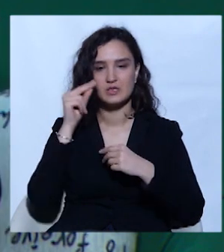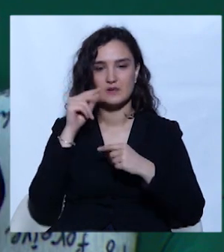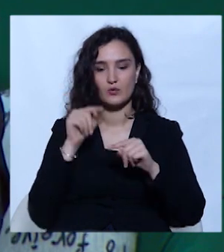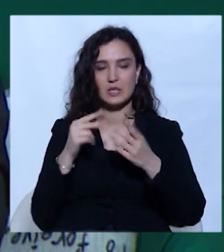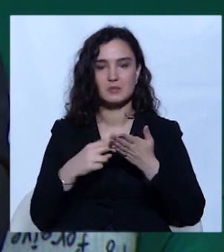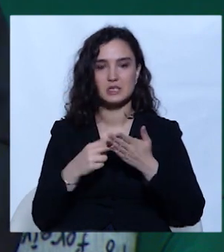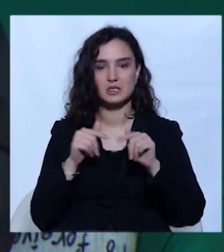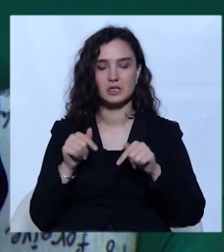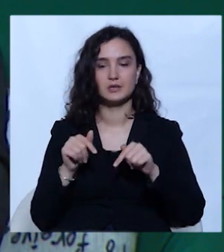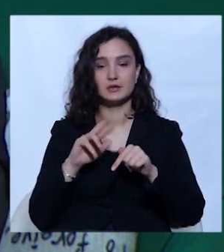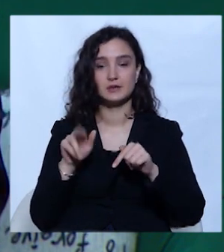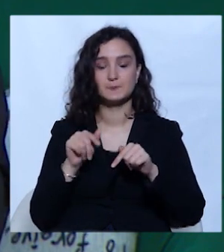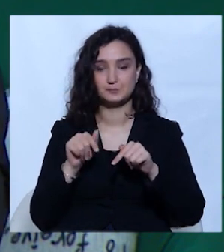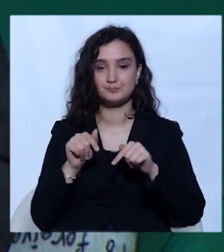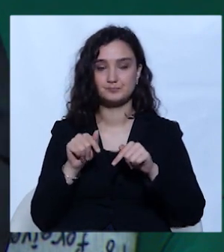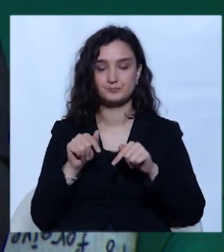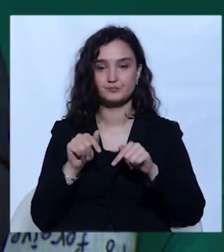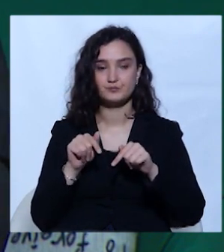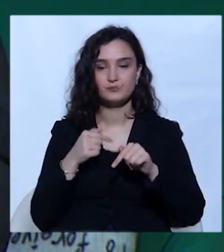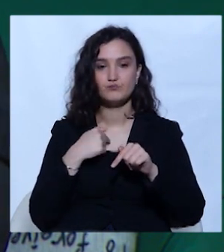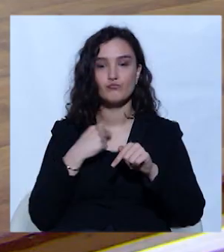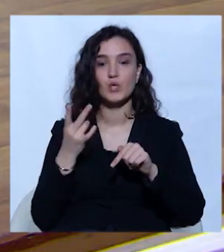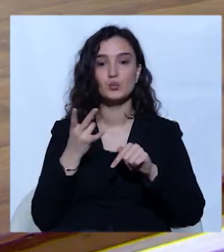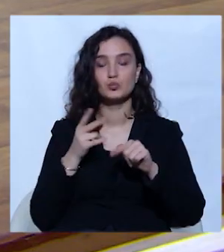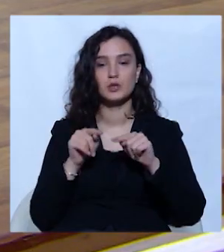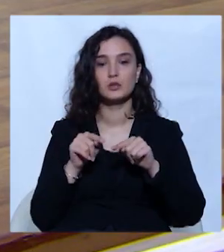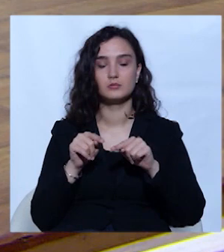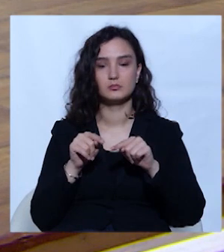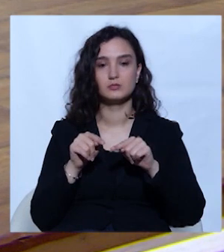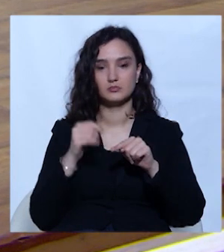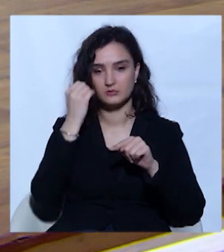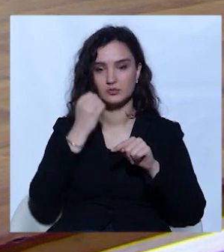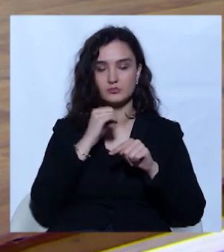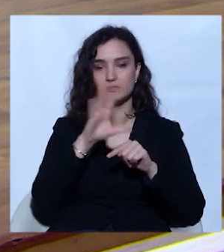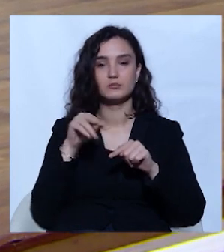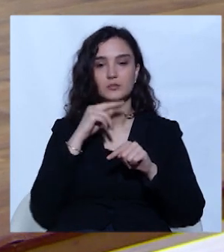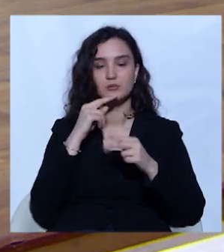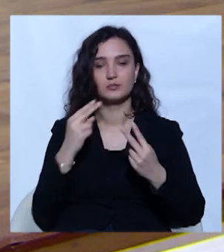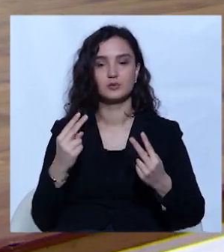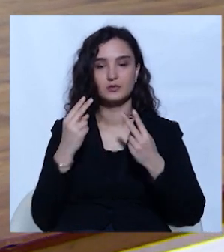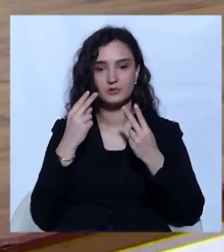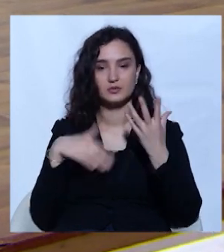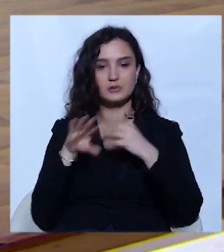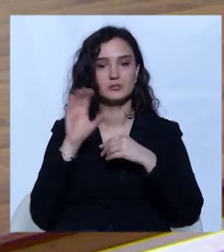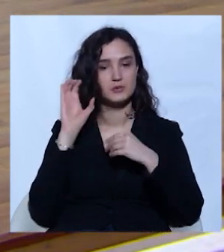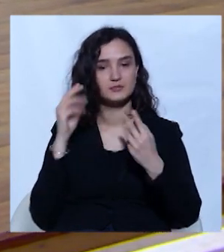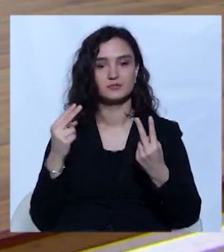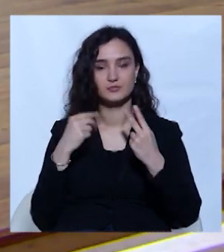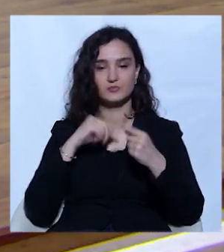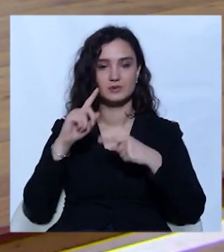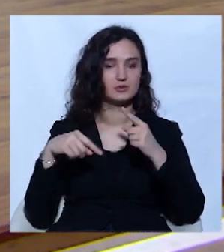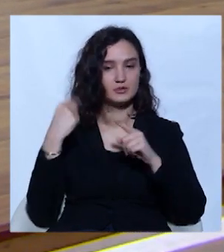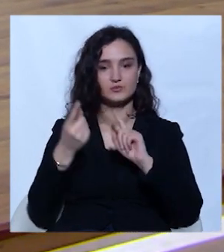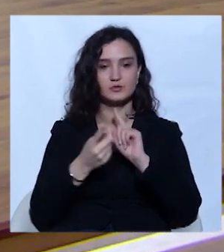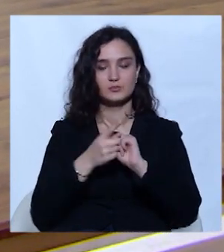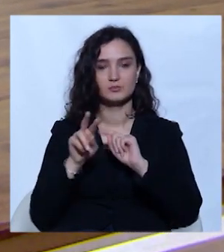this novel. And on that note, we should end it there. Mm-hmm. Thank you all for joining. Thank you all for listening. And we will see you